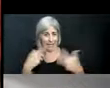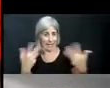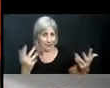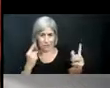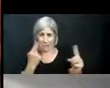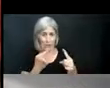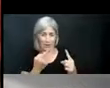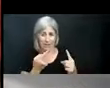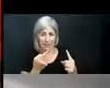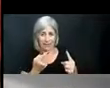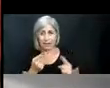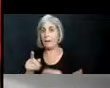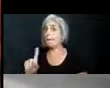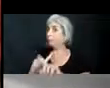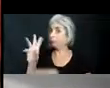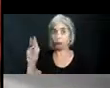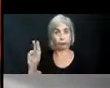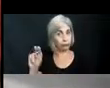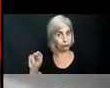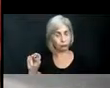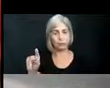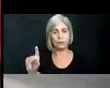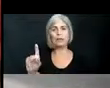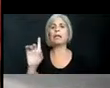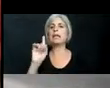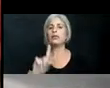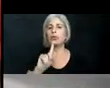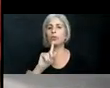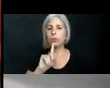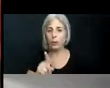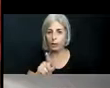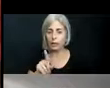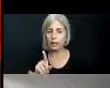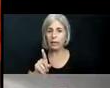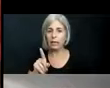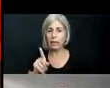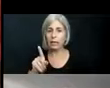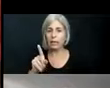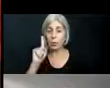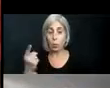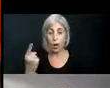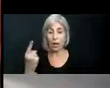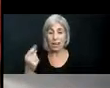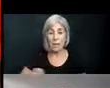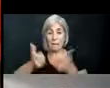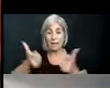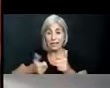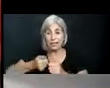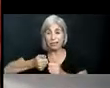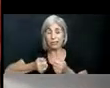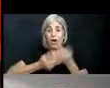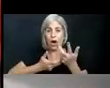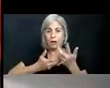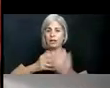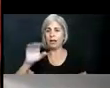But in fact, it is along with thermal expansion, it is one of the biggest causes of sea level rise.